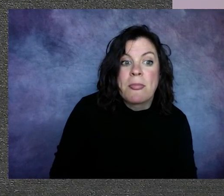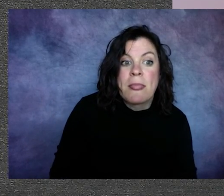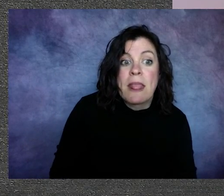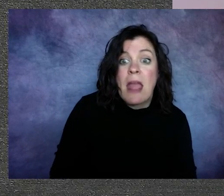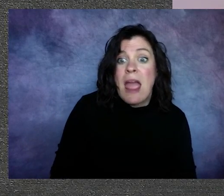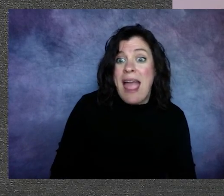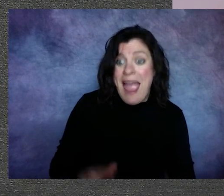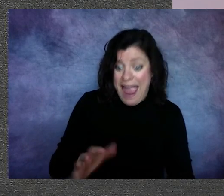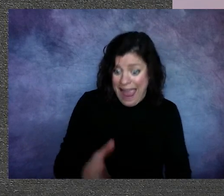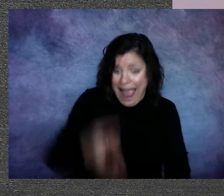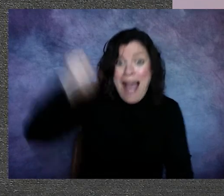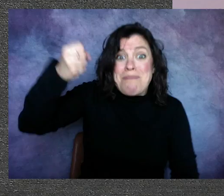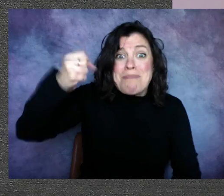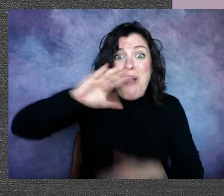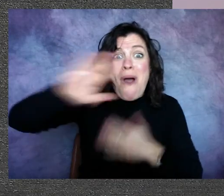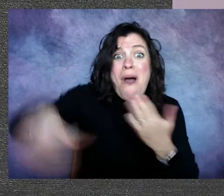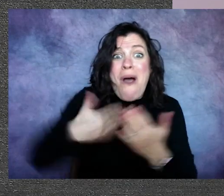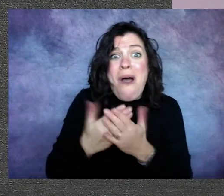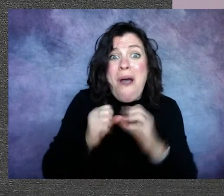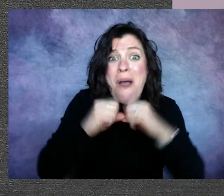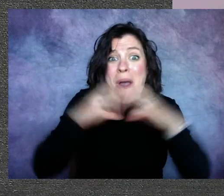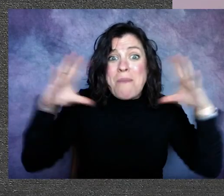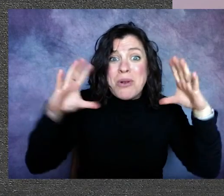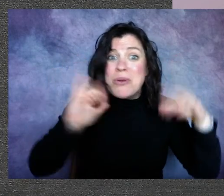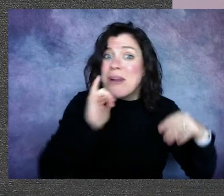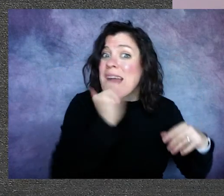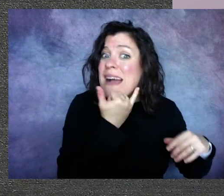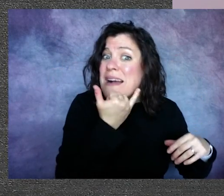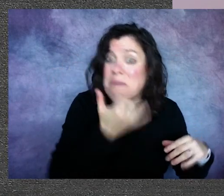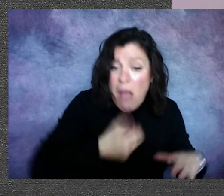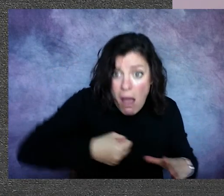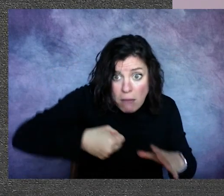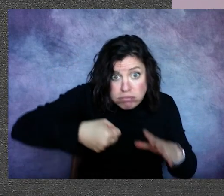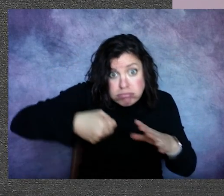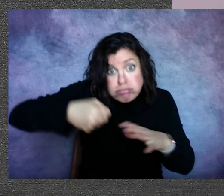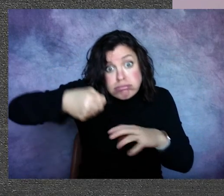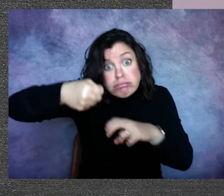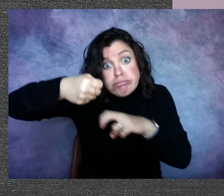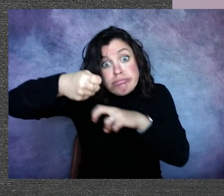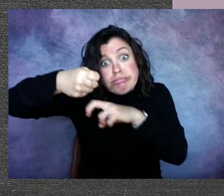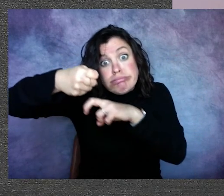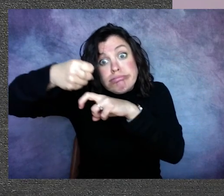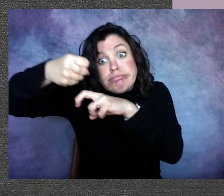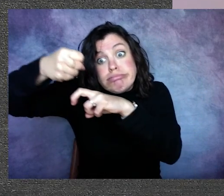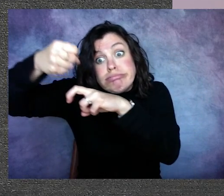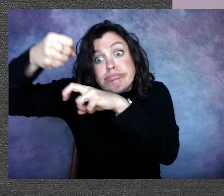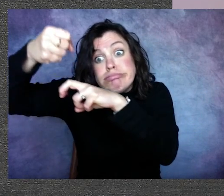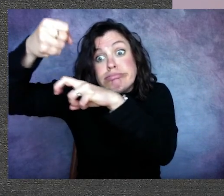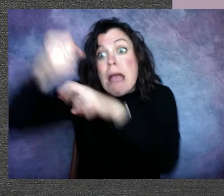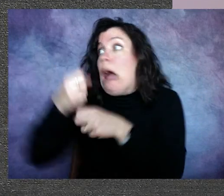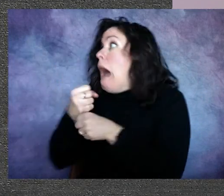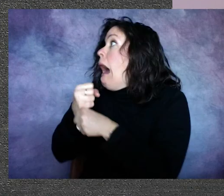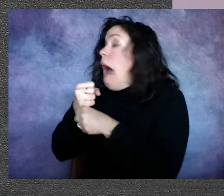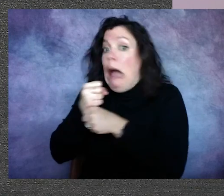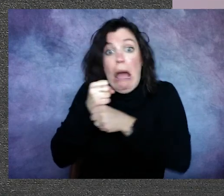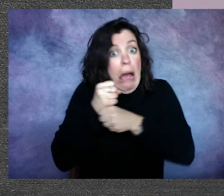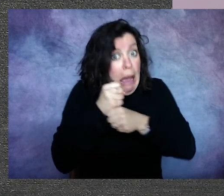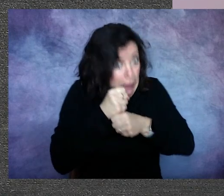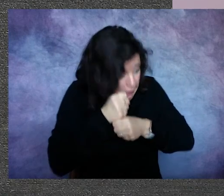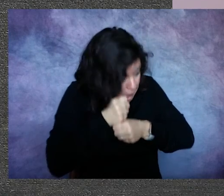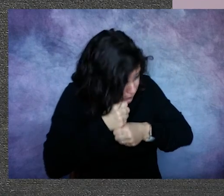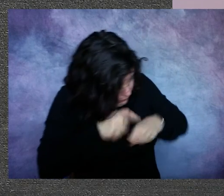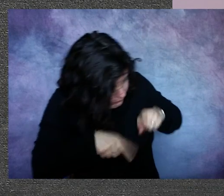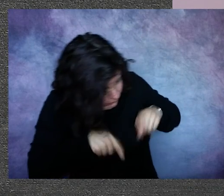instead of one balloon, the whole bunch broke loose, and in an instant, the wind whisked them all away, and with them went George, holding tight with both